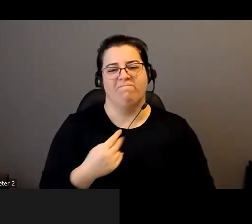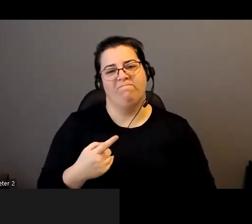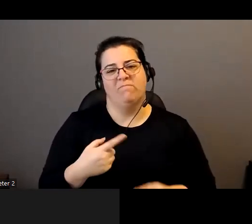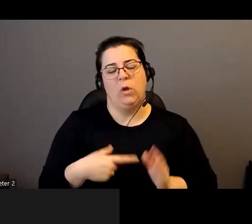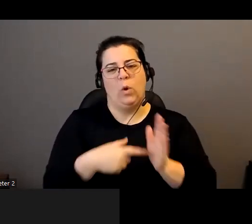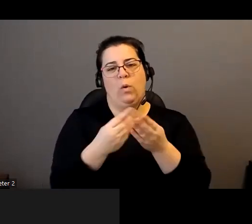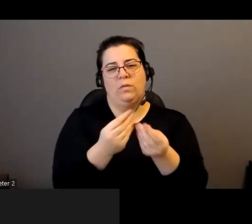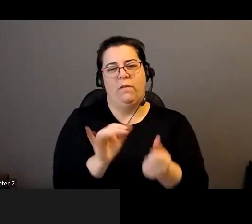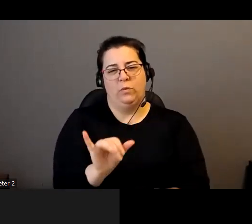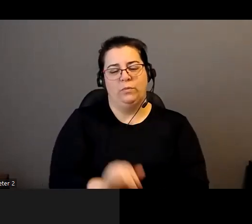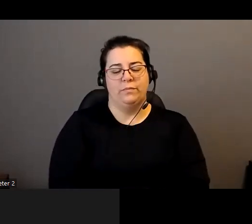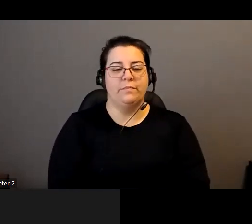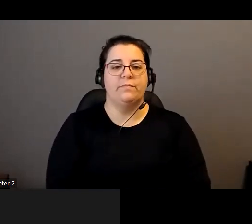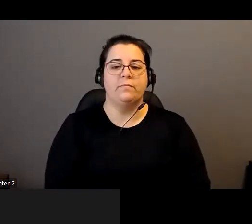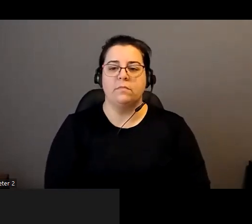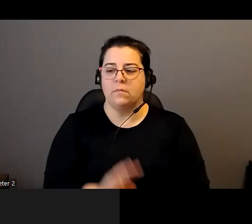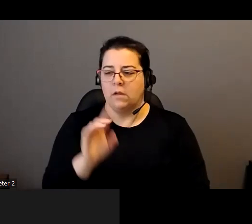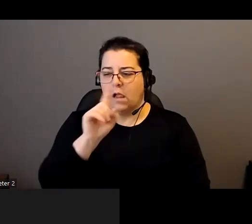a comment about